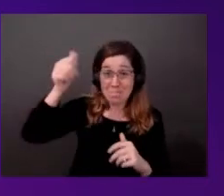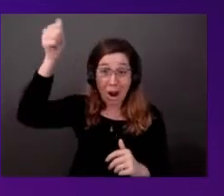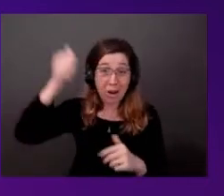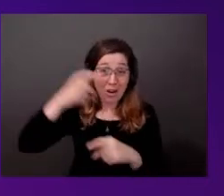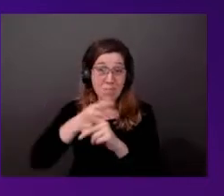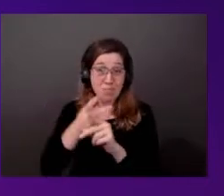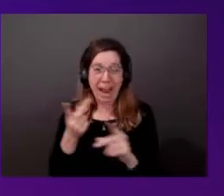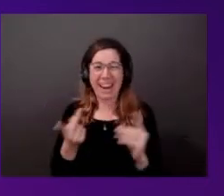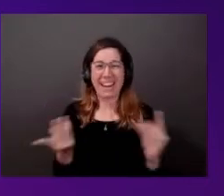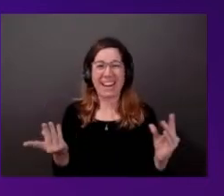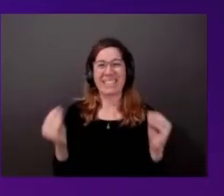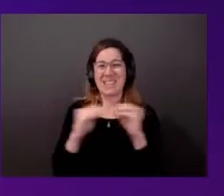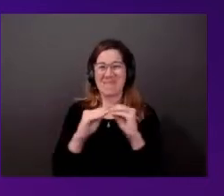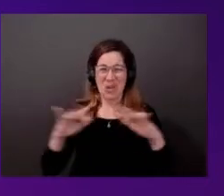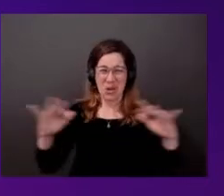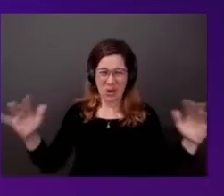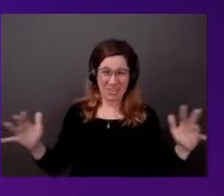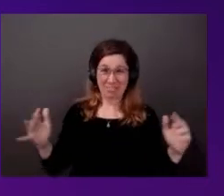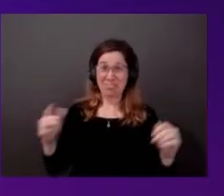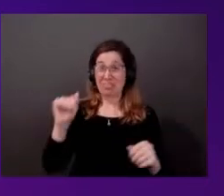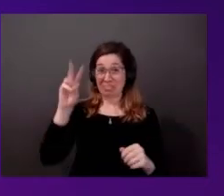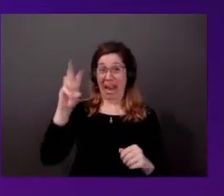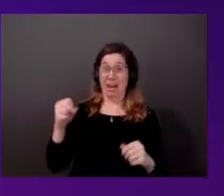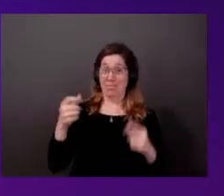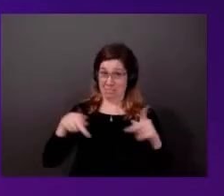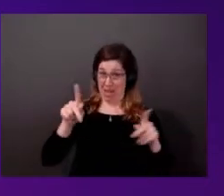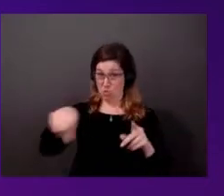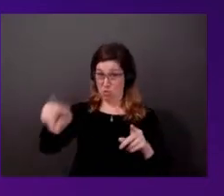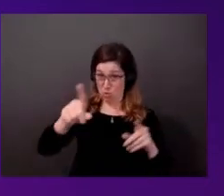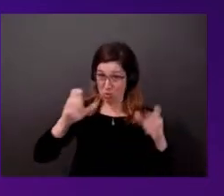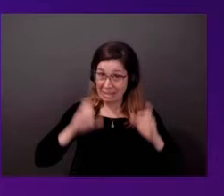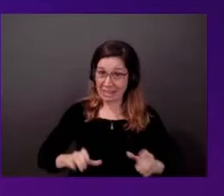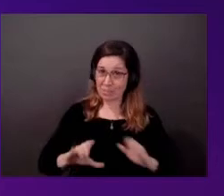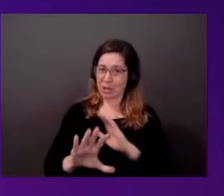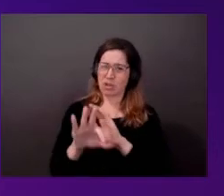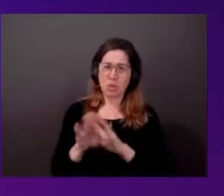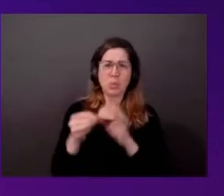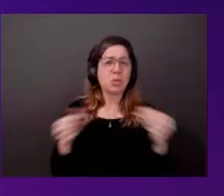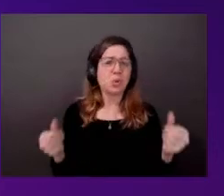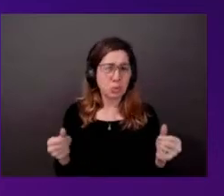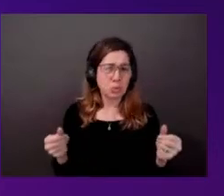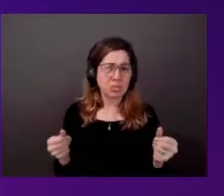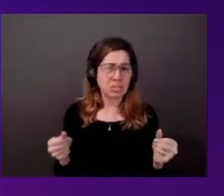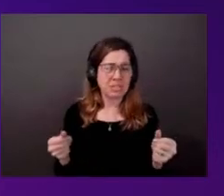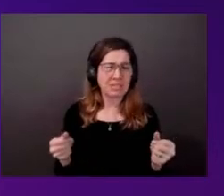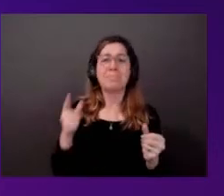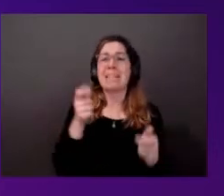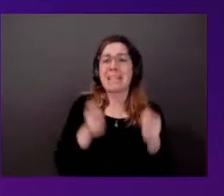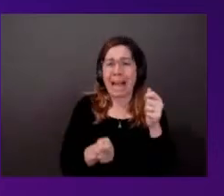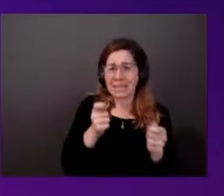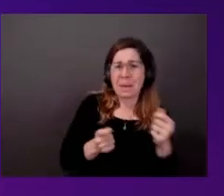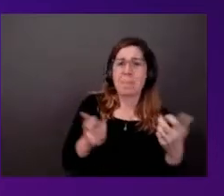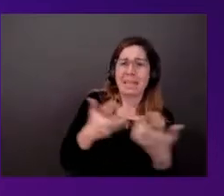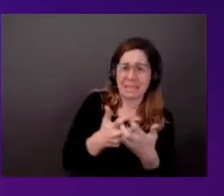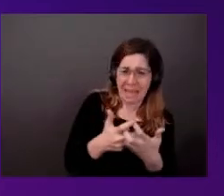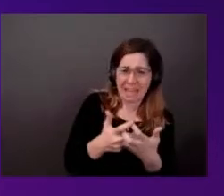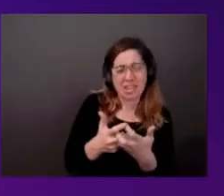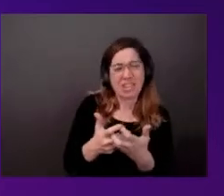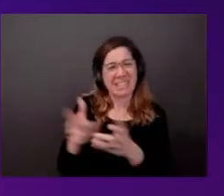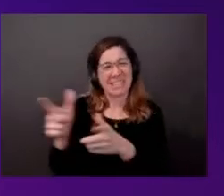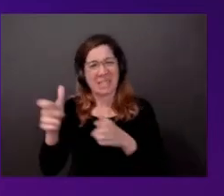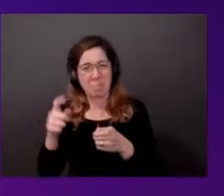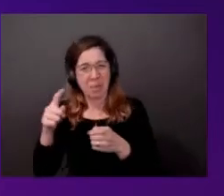lets customers choose a solution based on their technical capabilities, customization requirements, and speed to market. Some build IoT